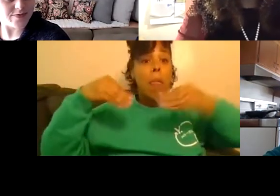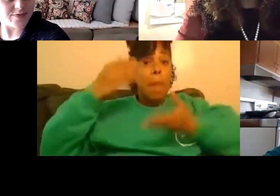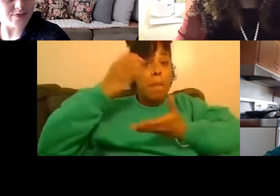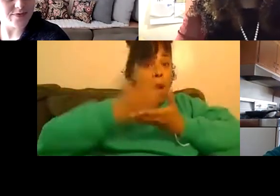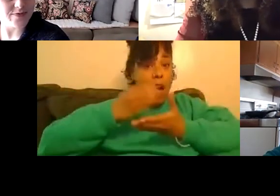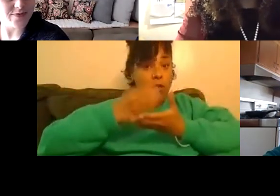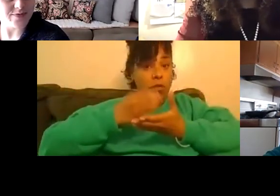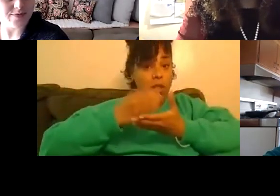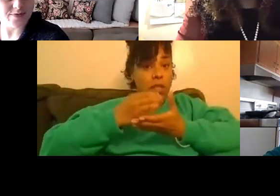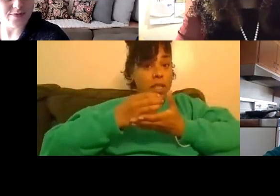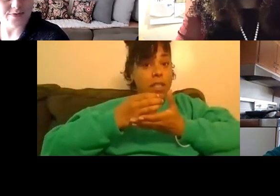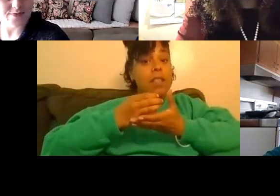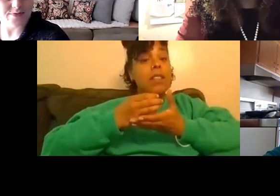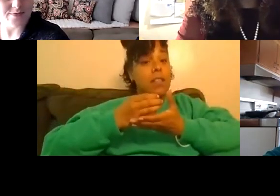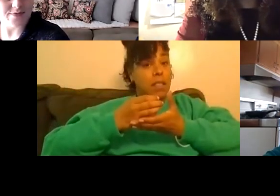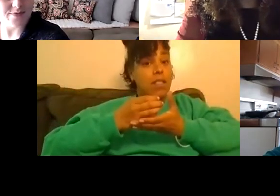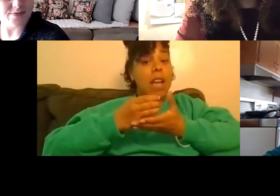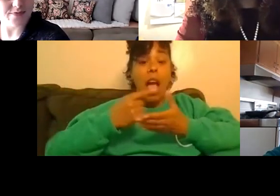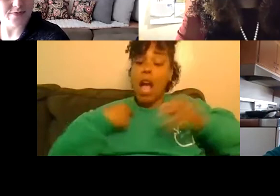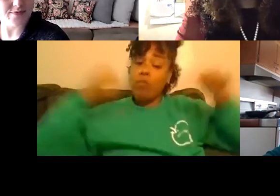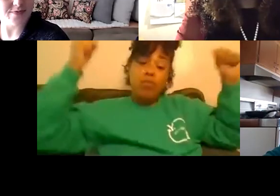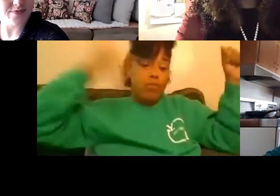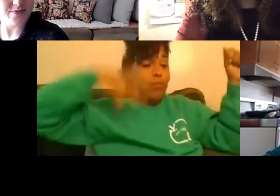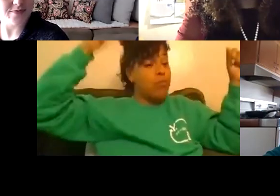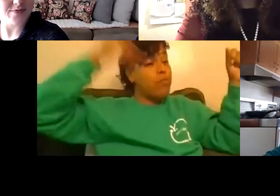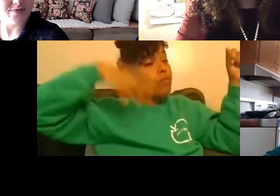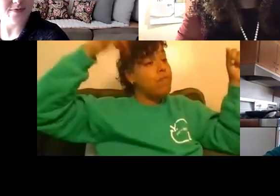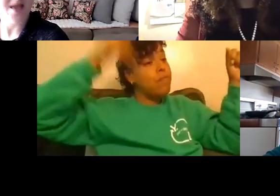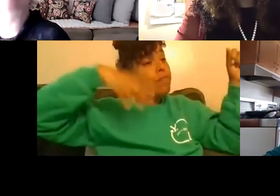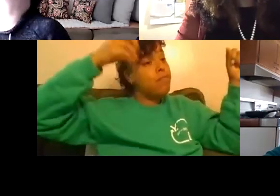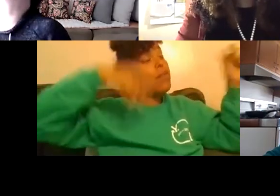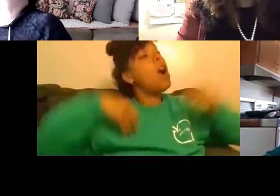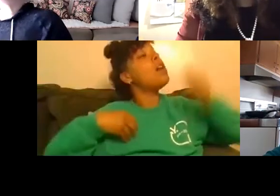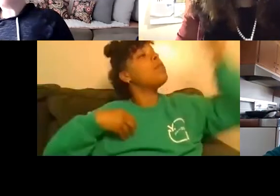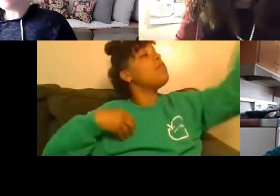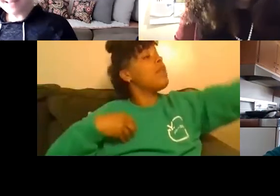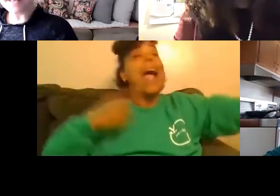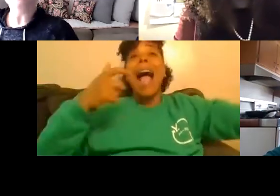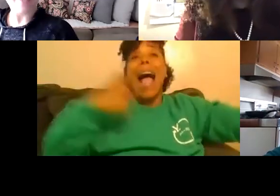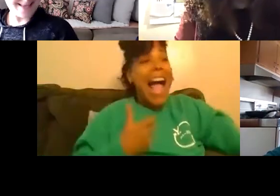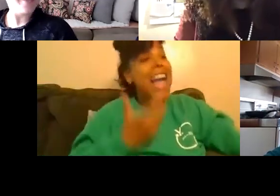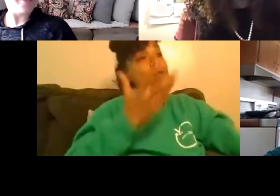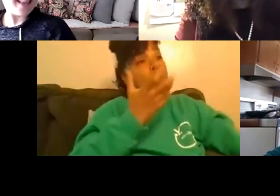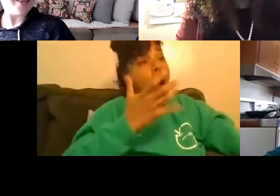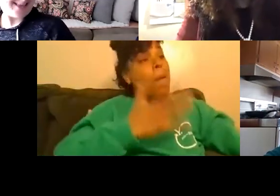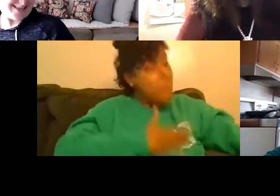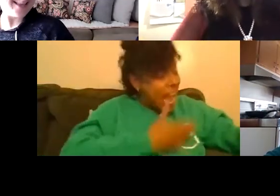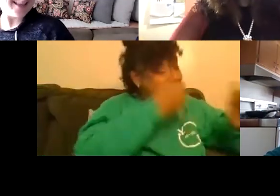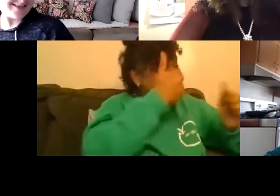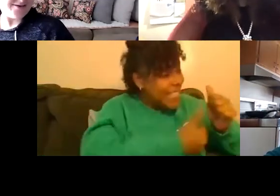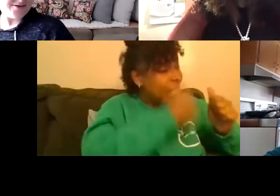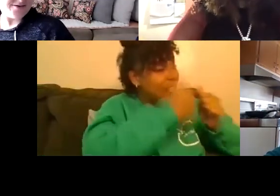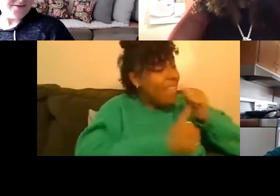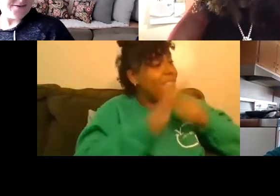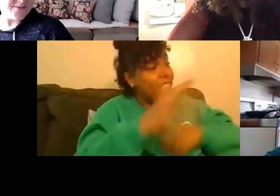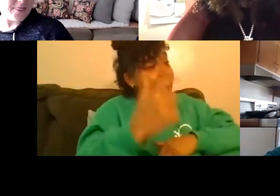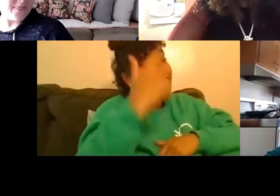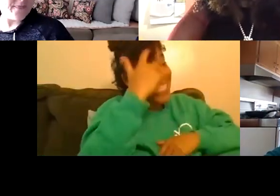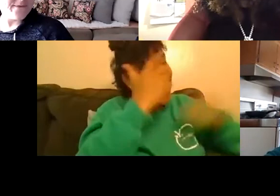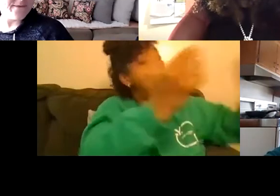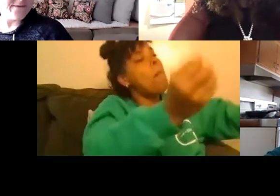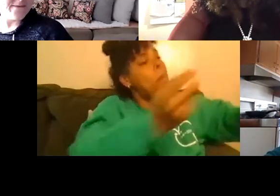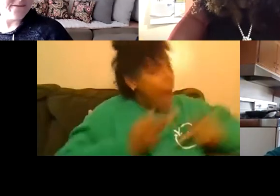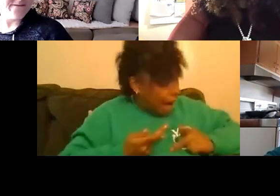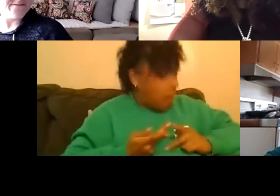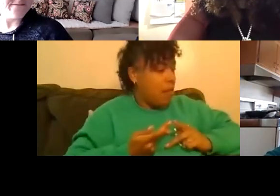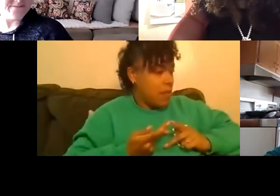I take them back to the supermarket. I want my nickels. And every time I took bottles back, I put